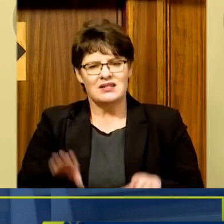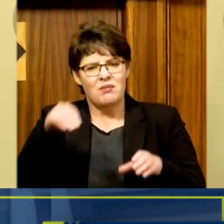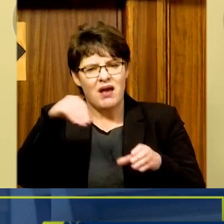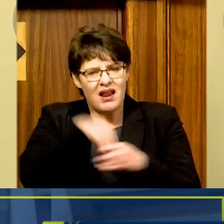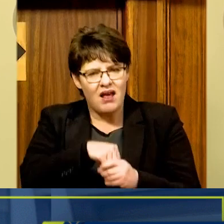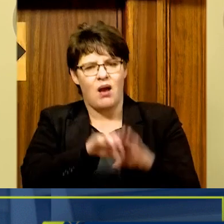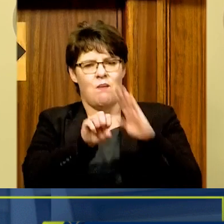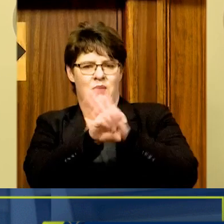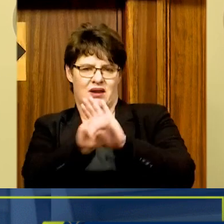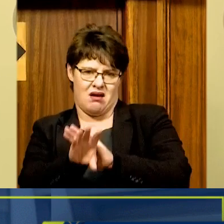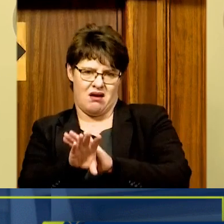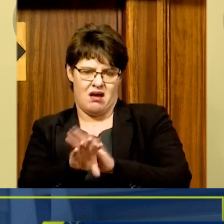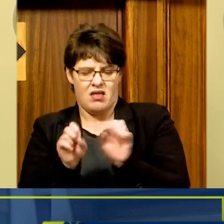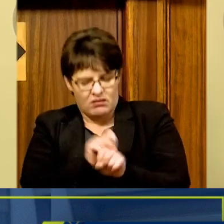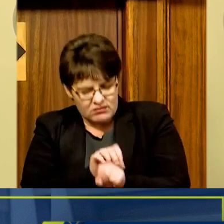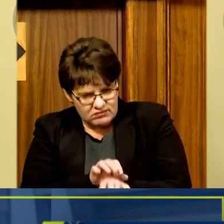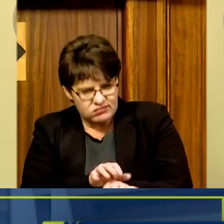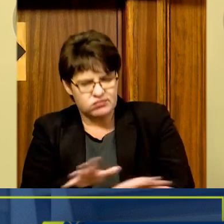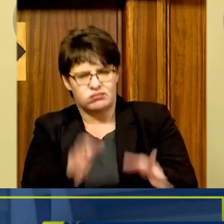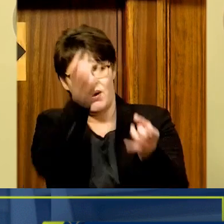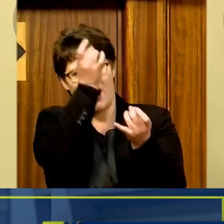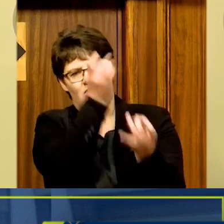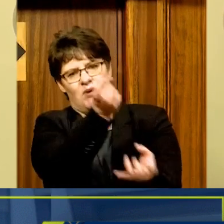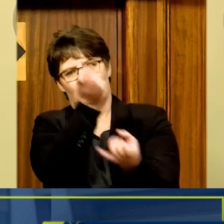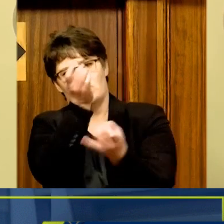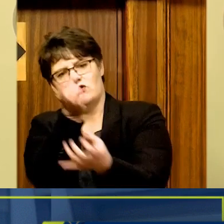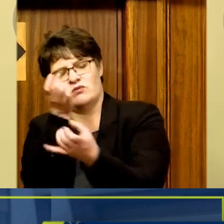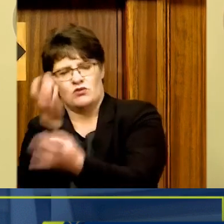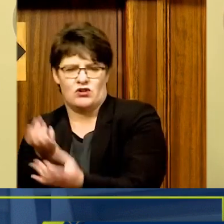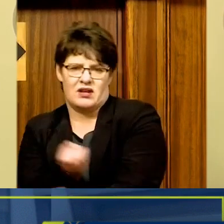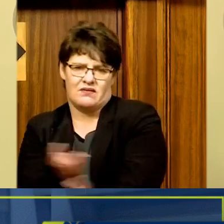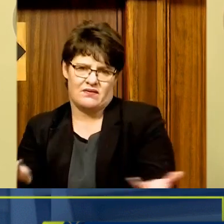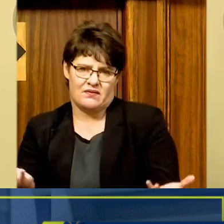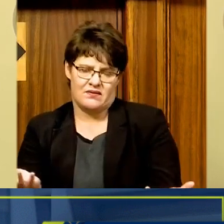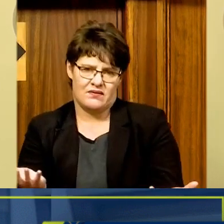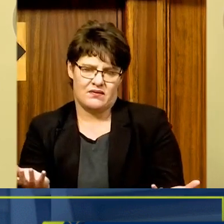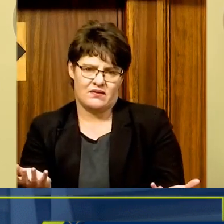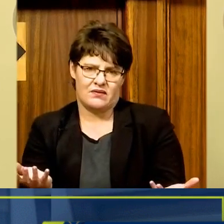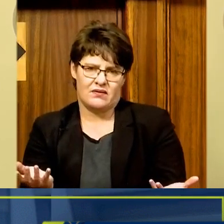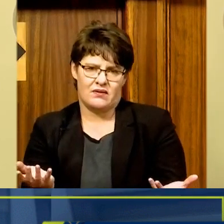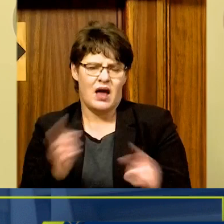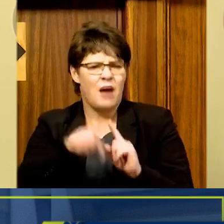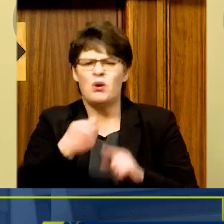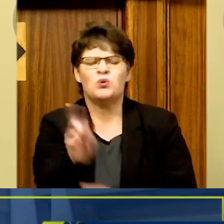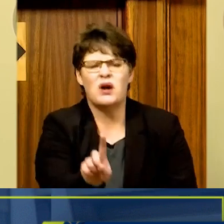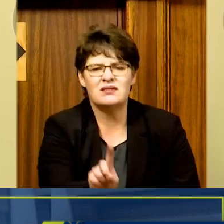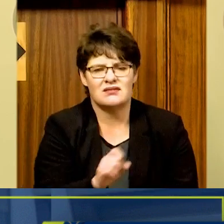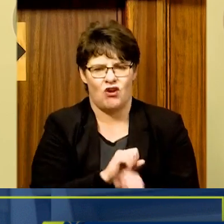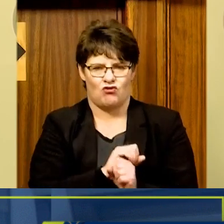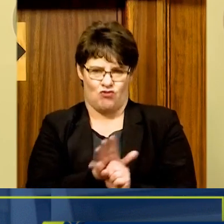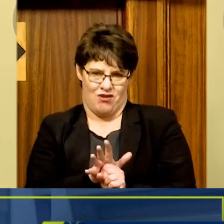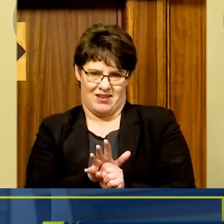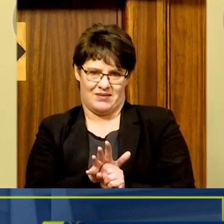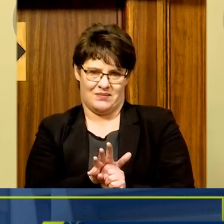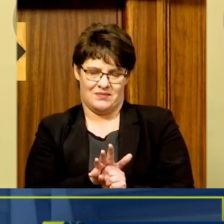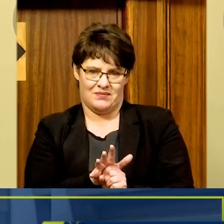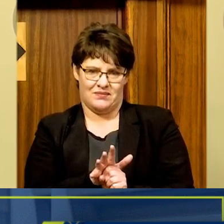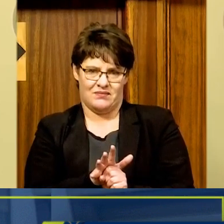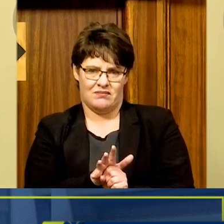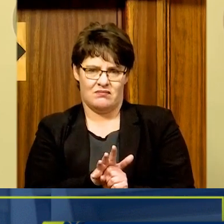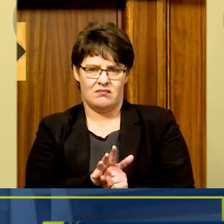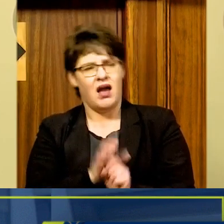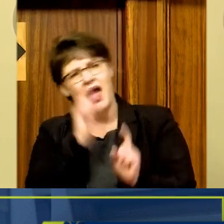including the media, who are spreading information about this virus with a view of